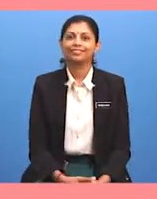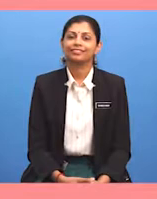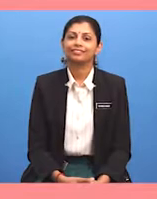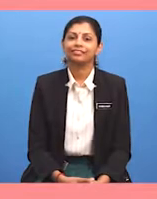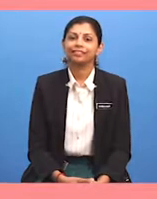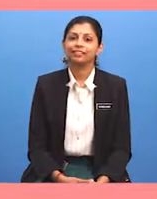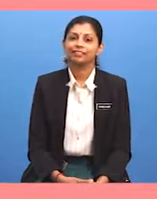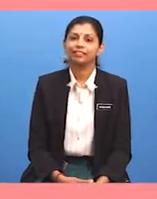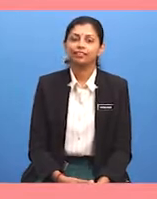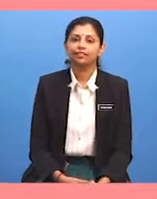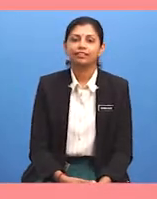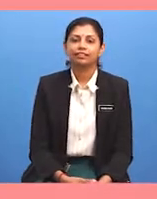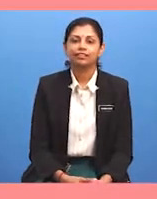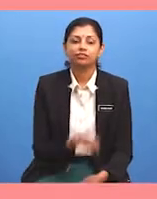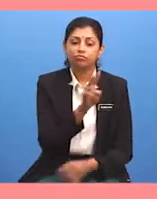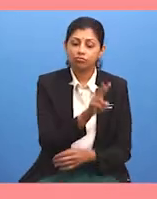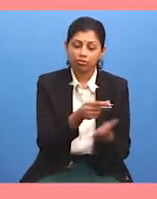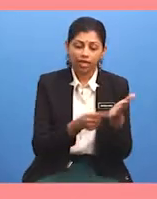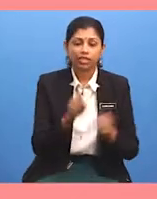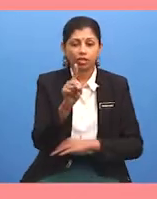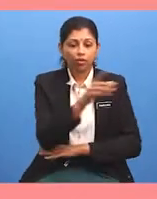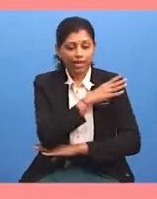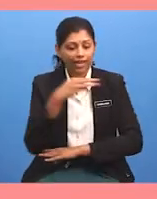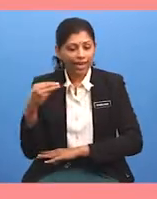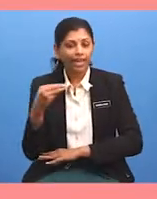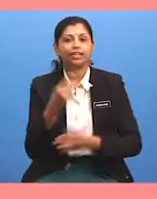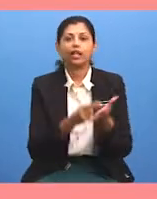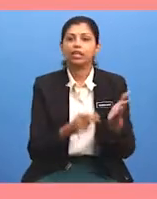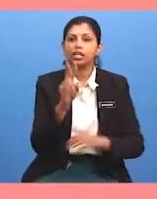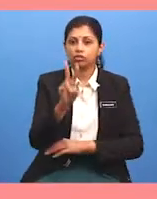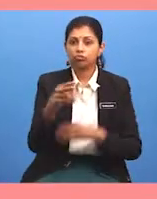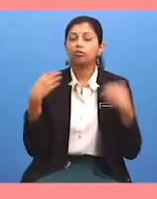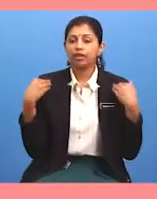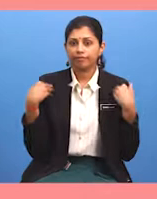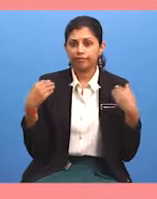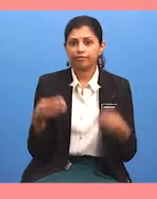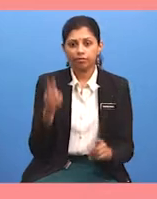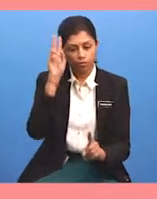the only statement that is mentioned in both the articles.